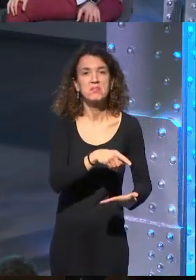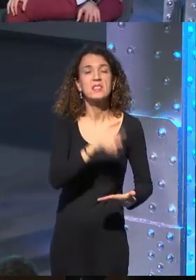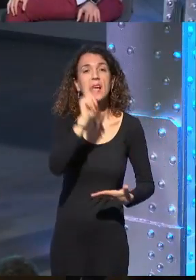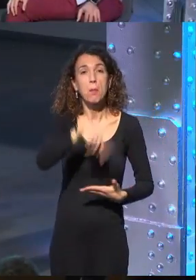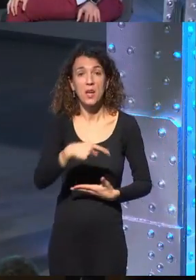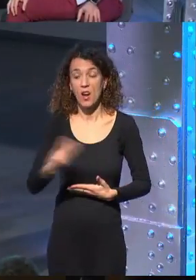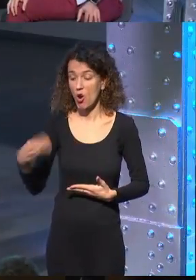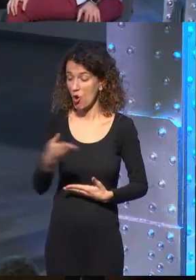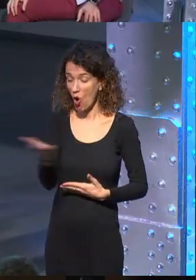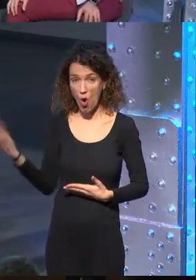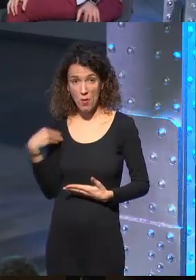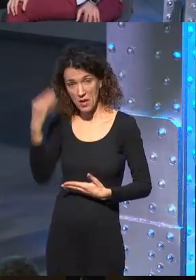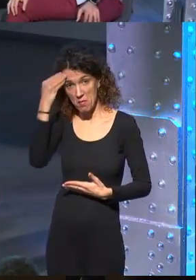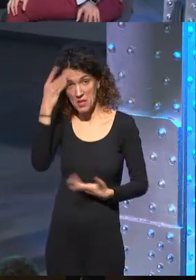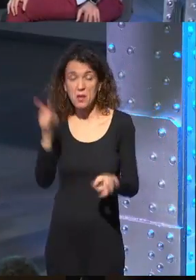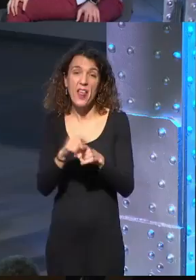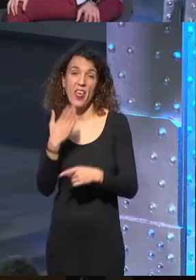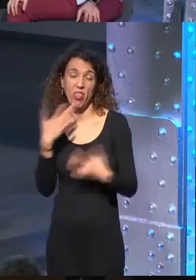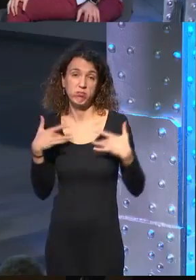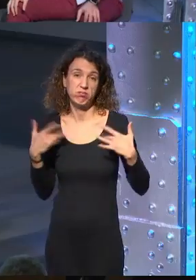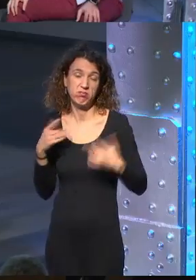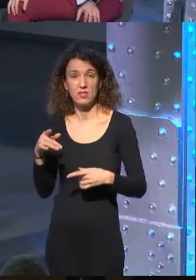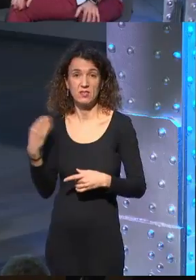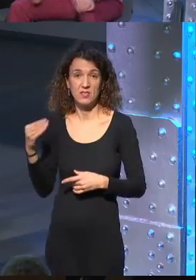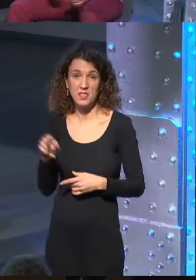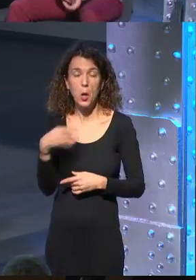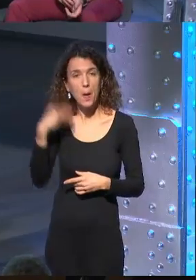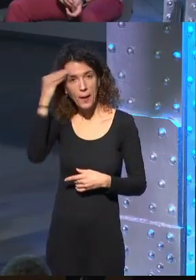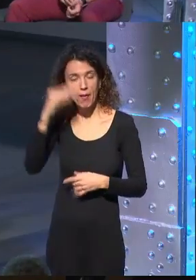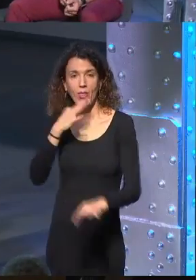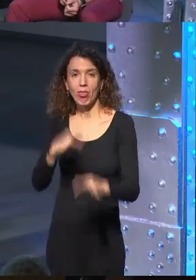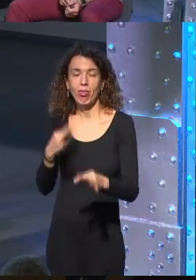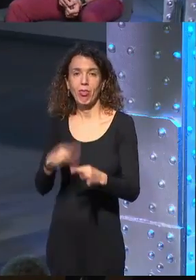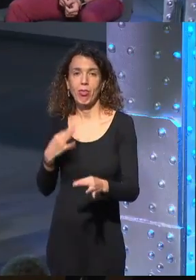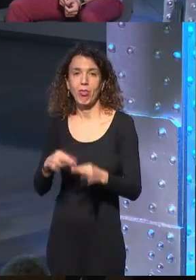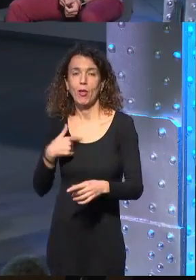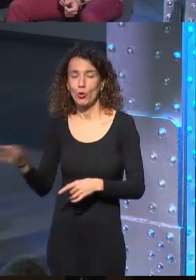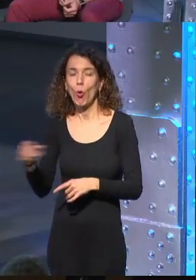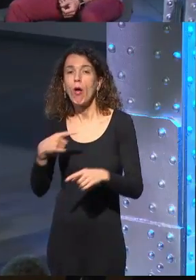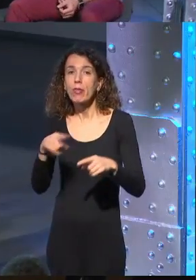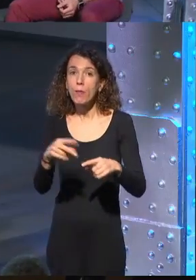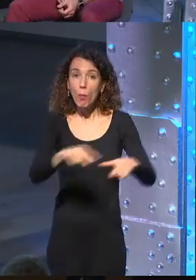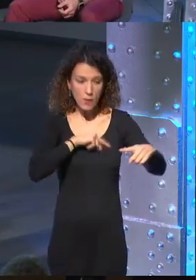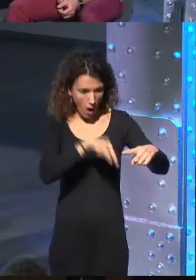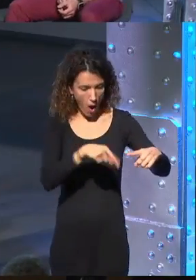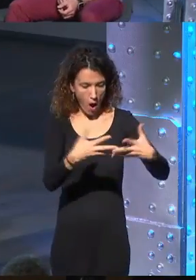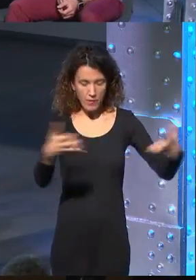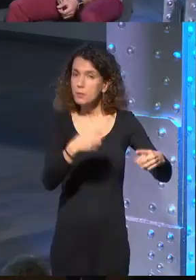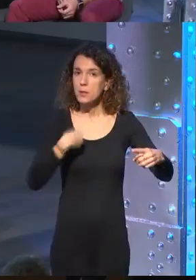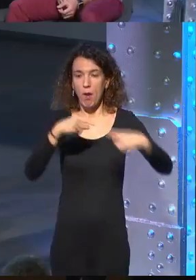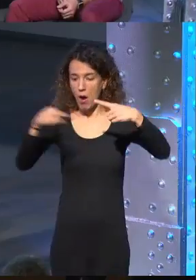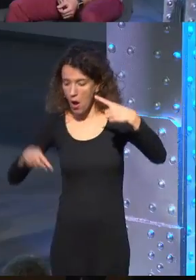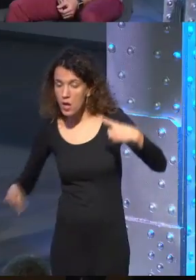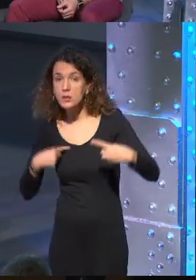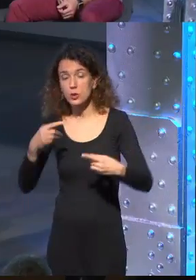this, but at their level, or even when they are a little bit younger, they believe it absolutely. I have to send